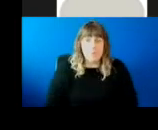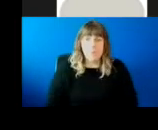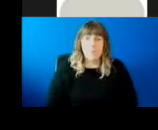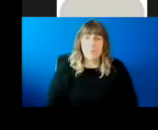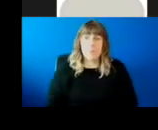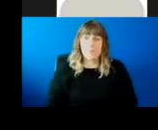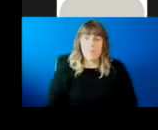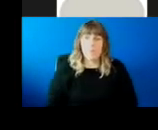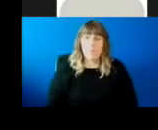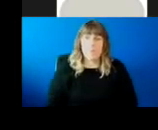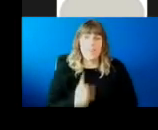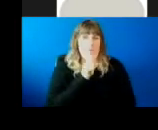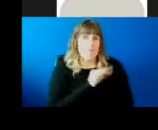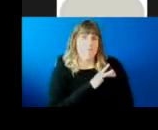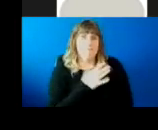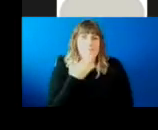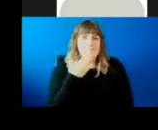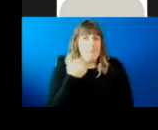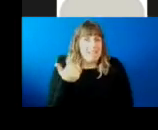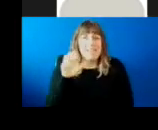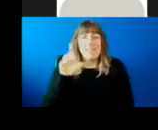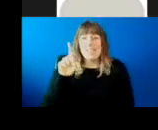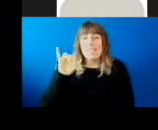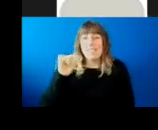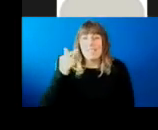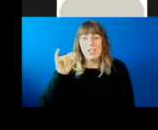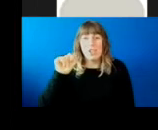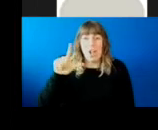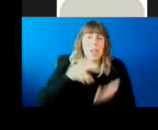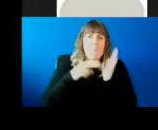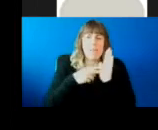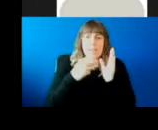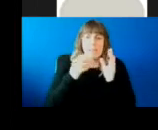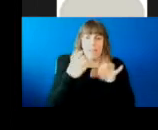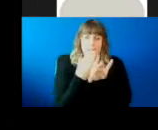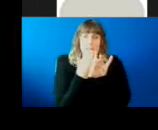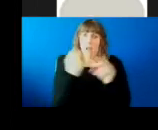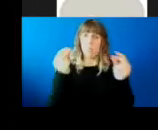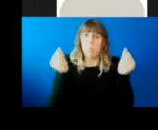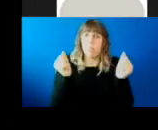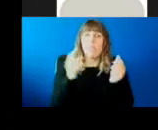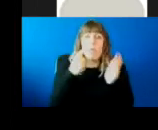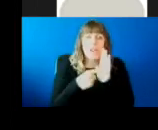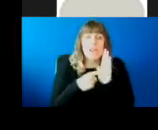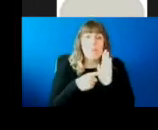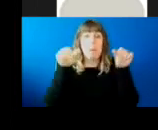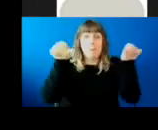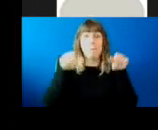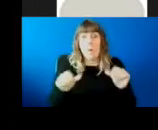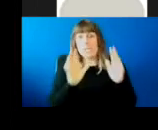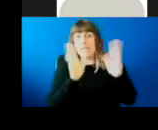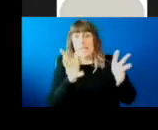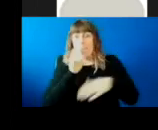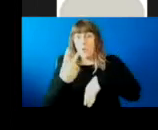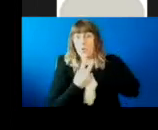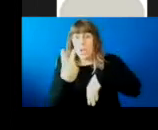one of the best things about digital is you get instant feedback, right? Yeah. It's like you get like, you can try a post and leave it 48 hours and see what happens, or you can,